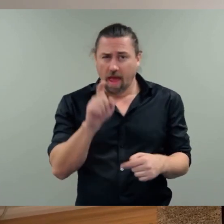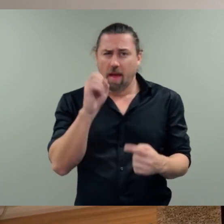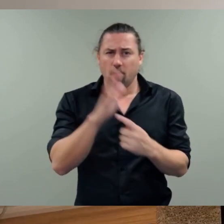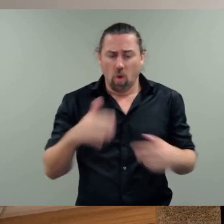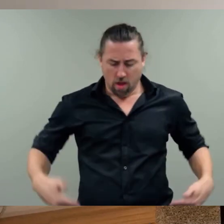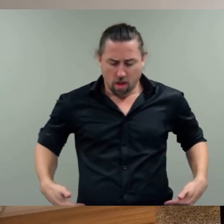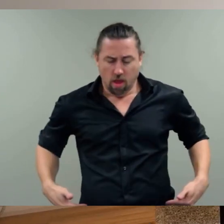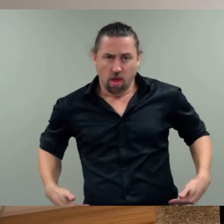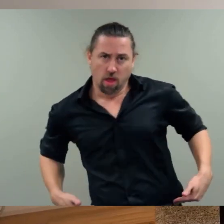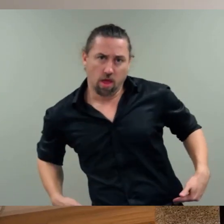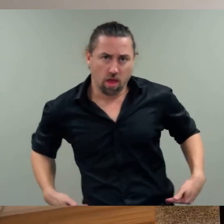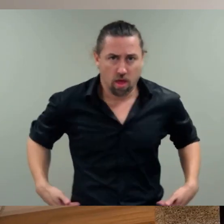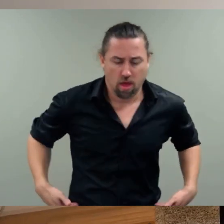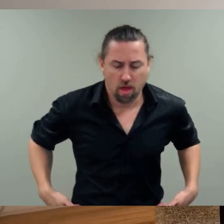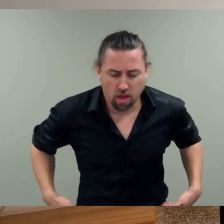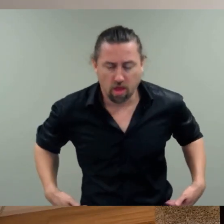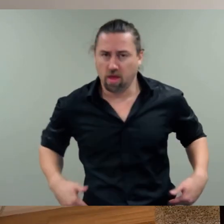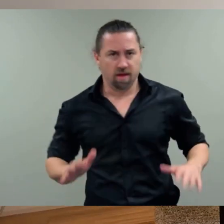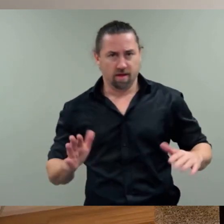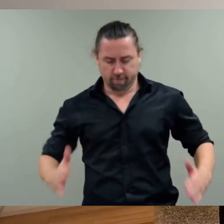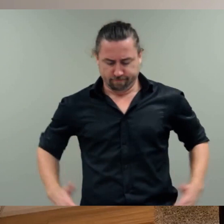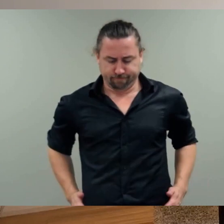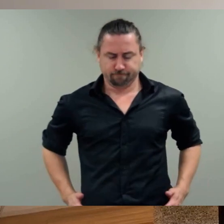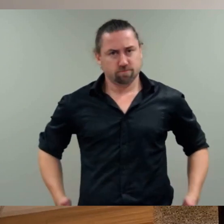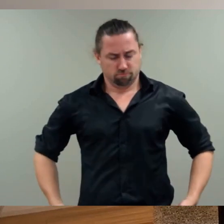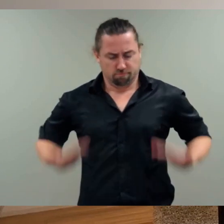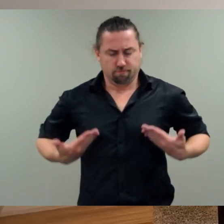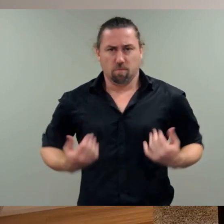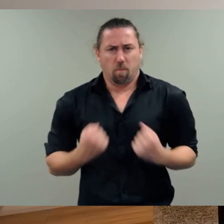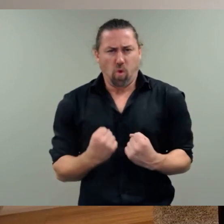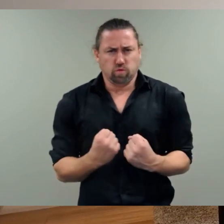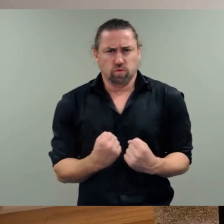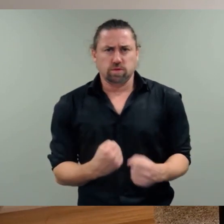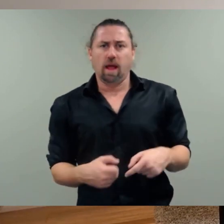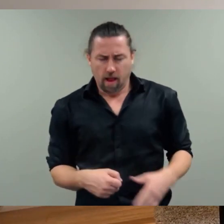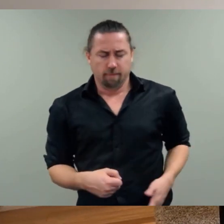Try not to let your hips tilt downwards when lifting your leg out to the side.